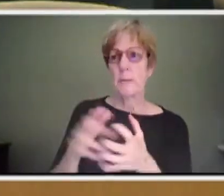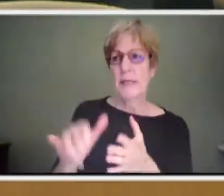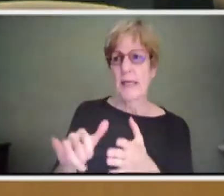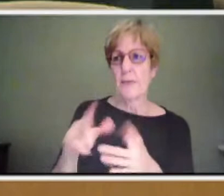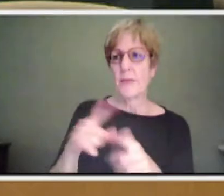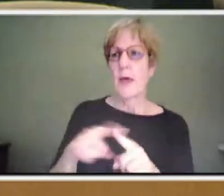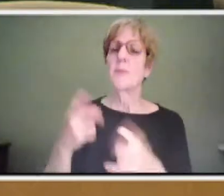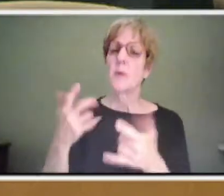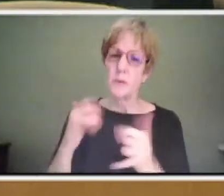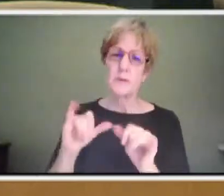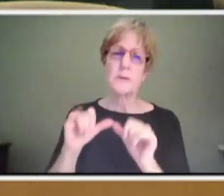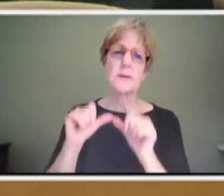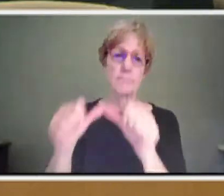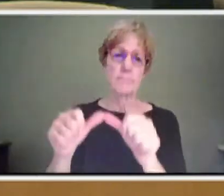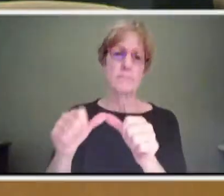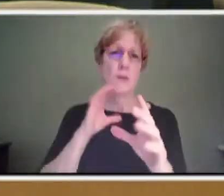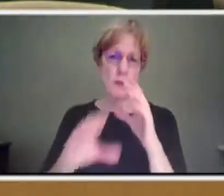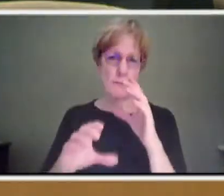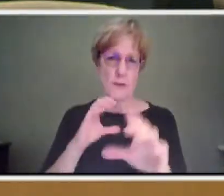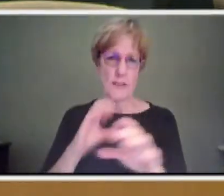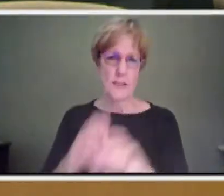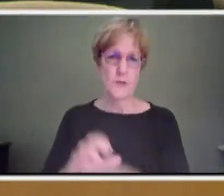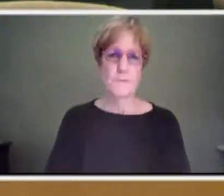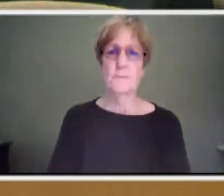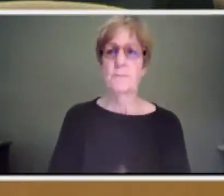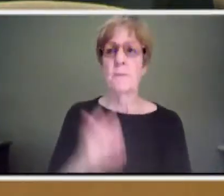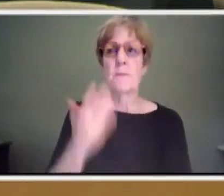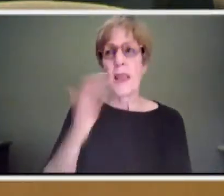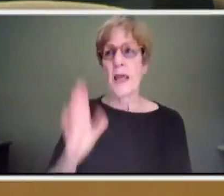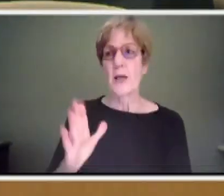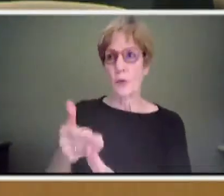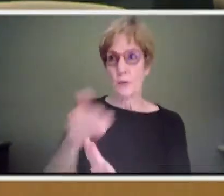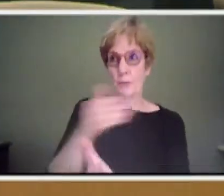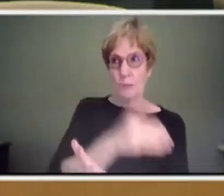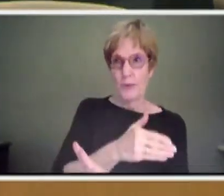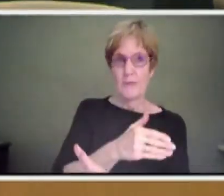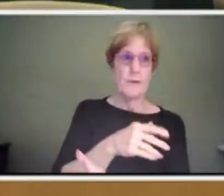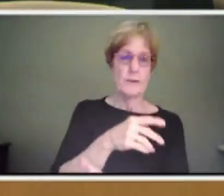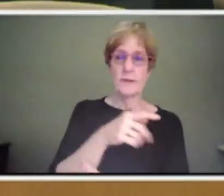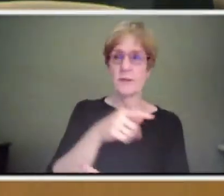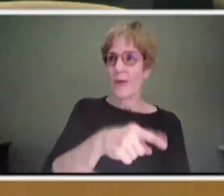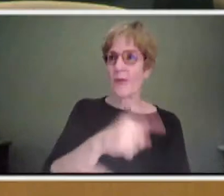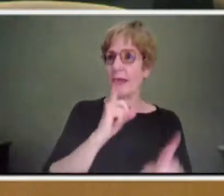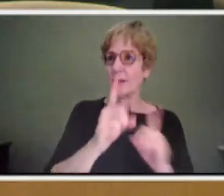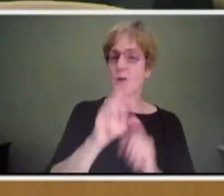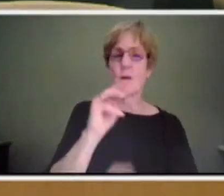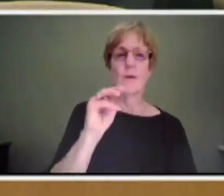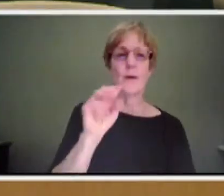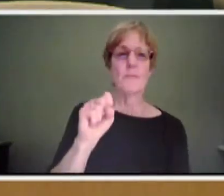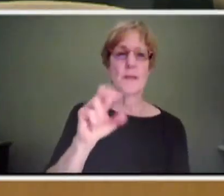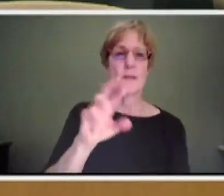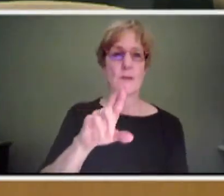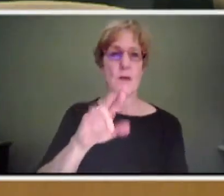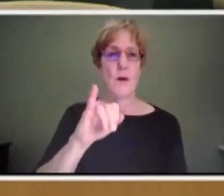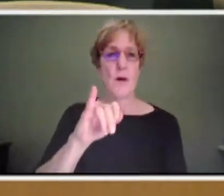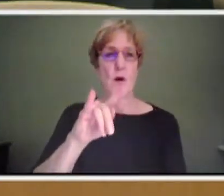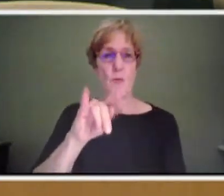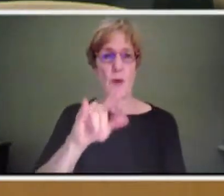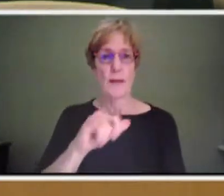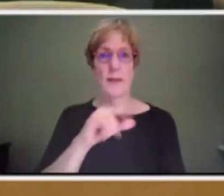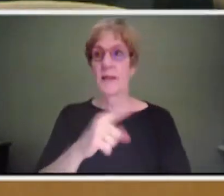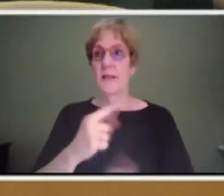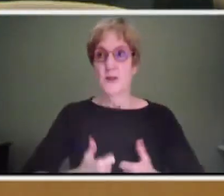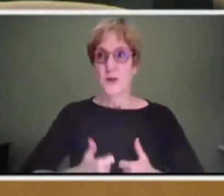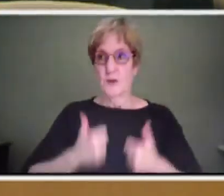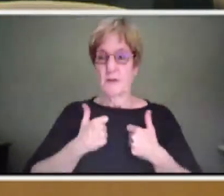them. We didn't know about the previous conversation they had with Ms. Riley. She had lived there until her passing,